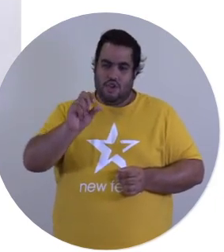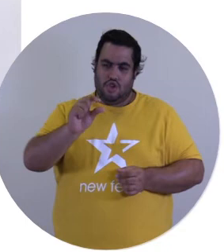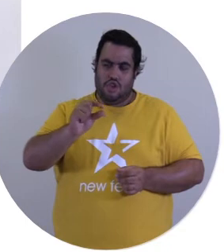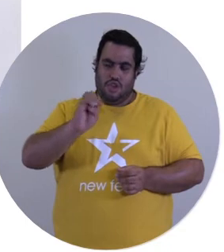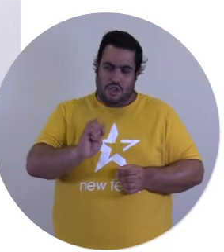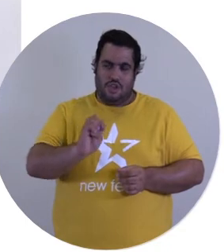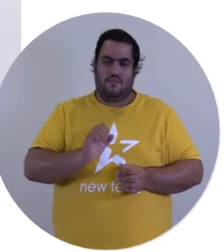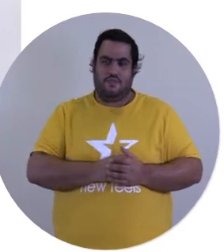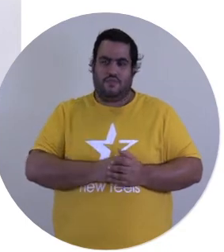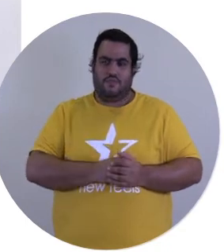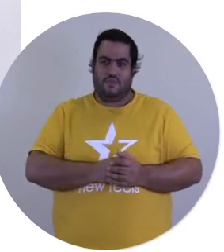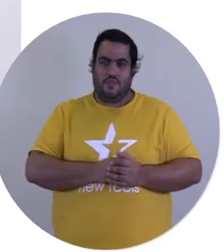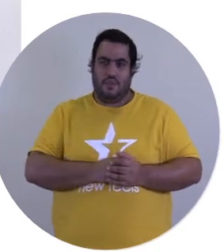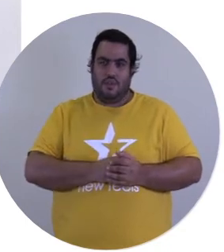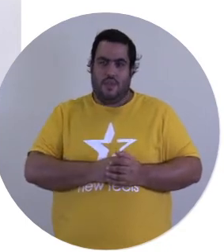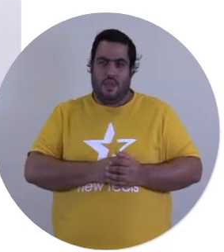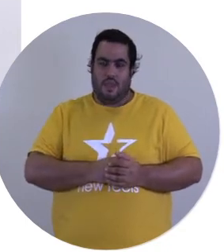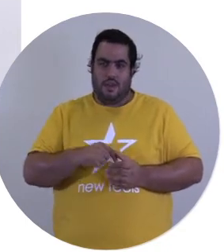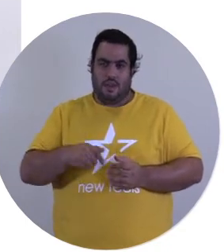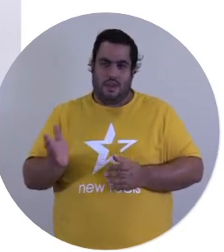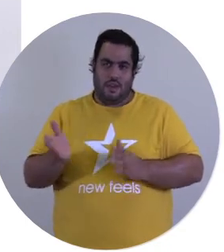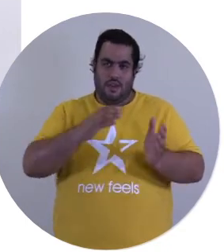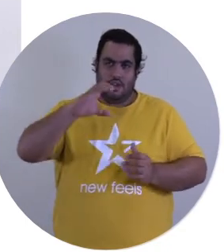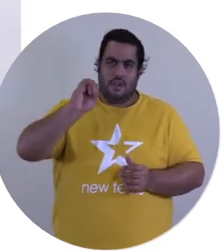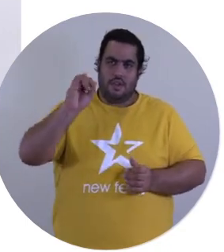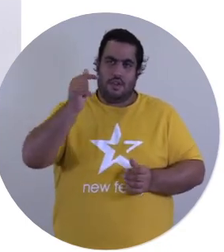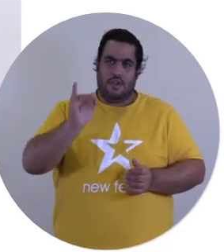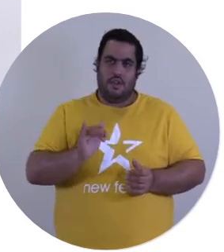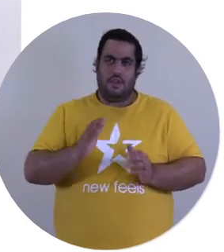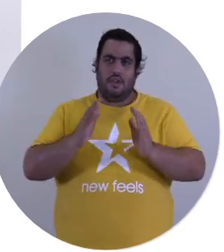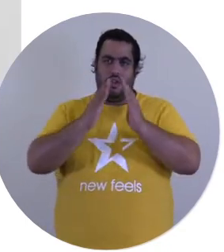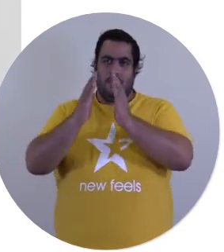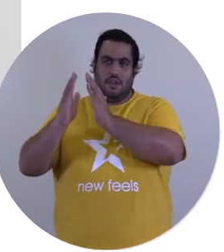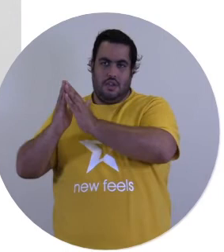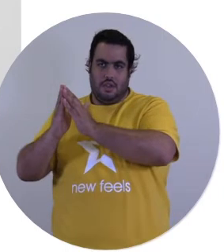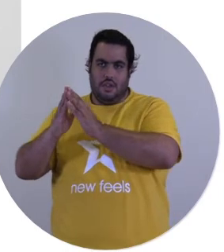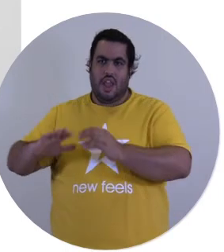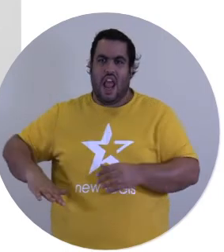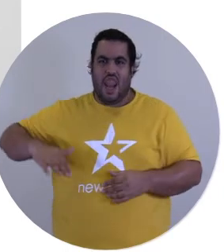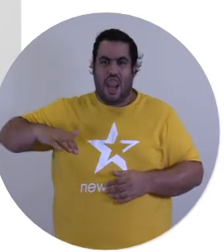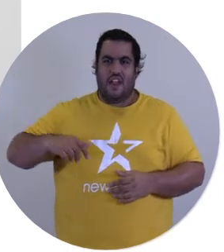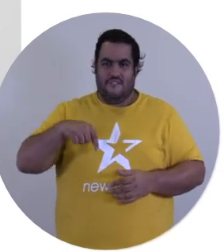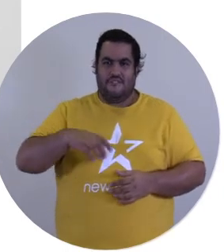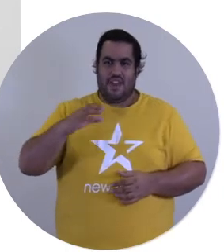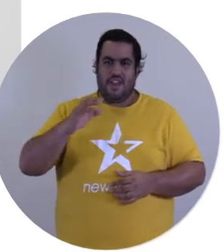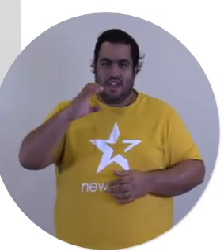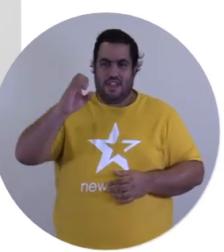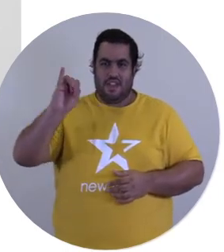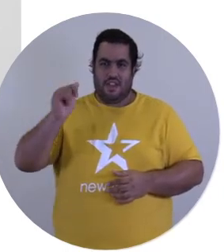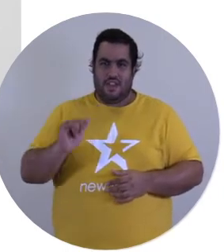distance. Now, let's move back to the city. We said the city life might be